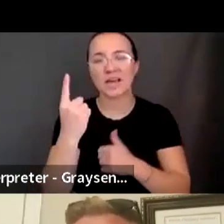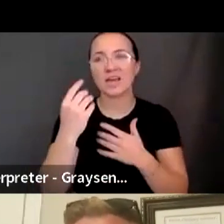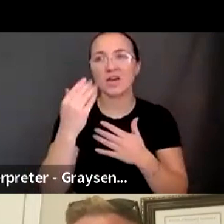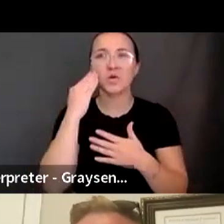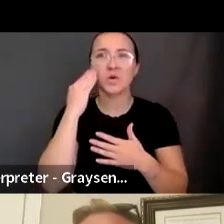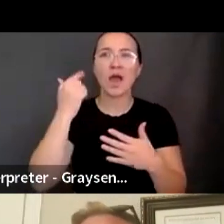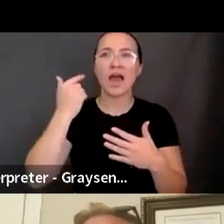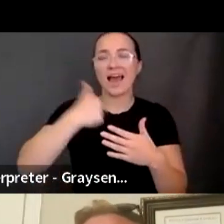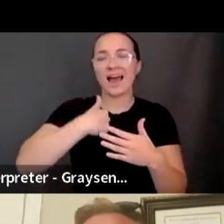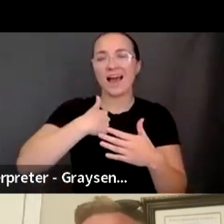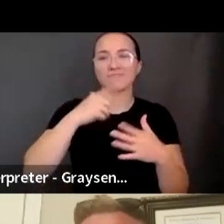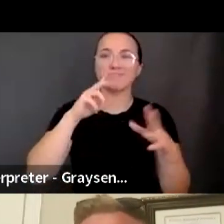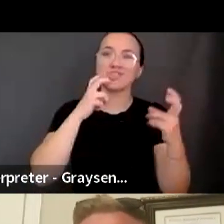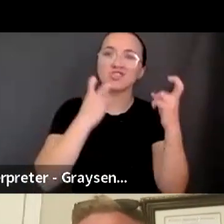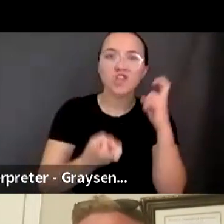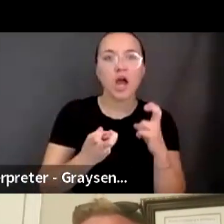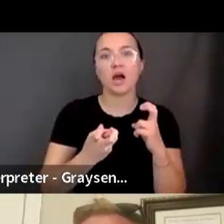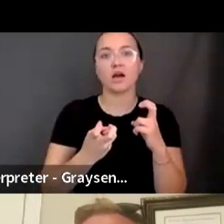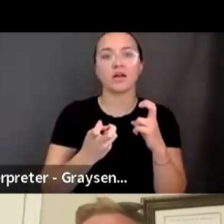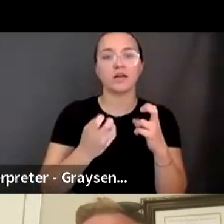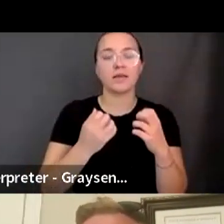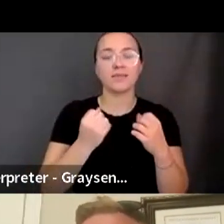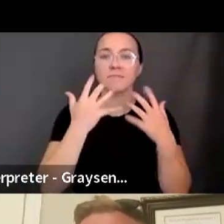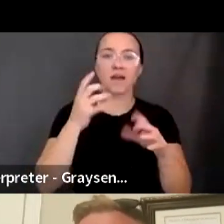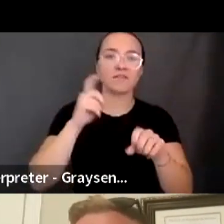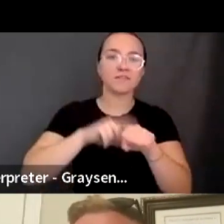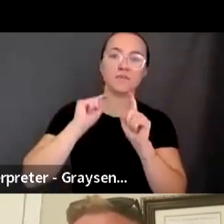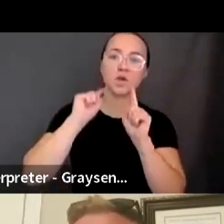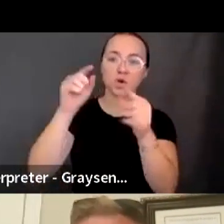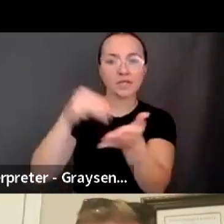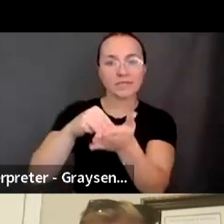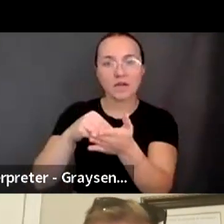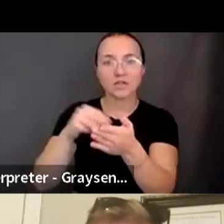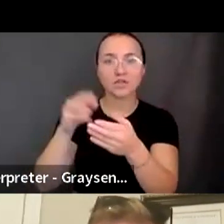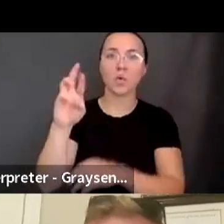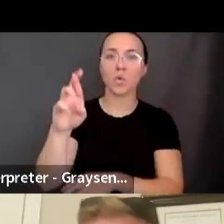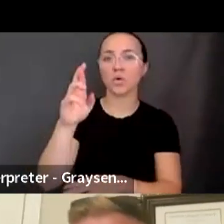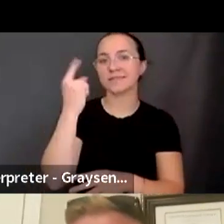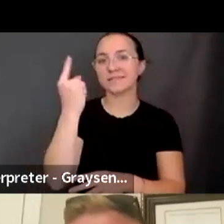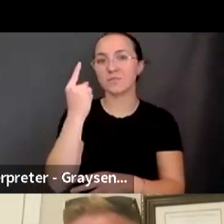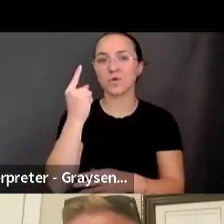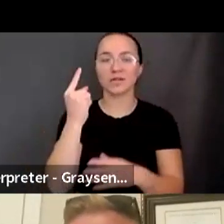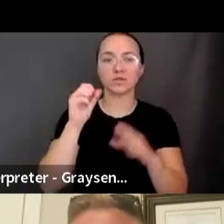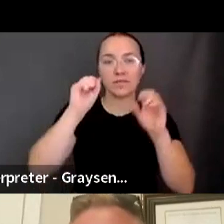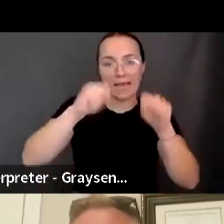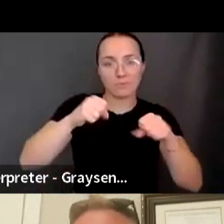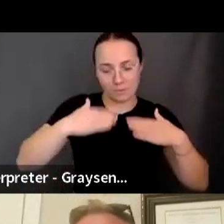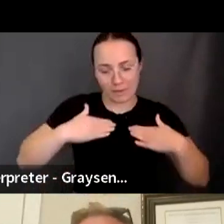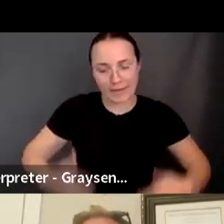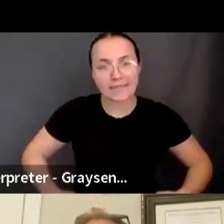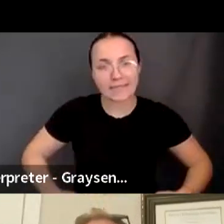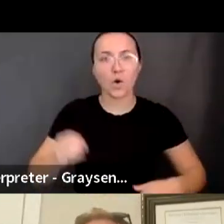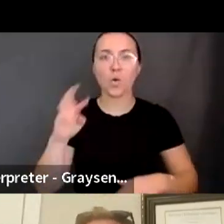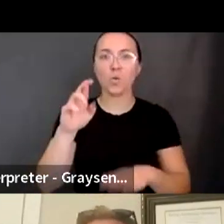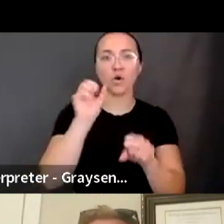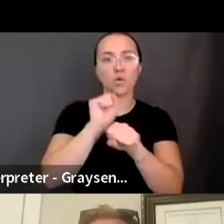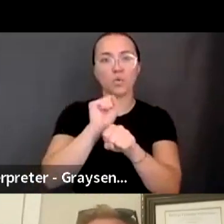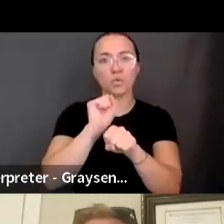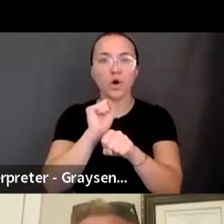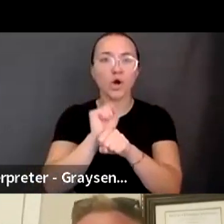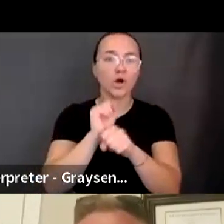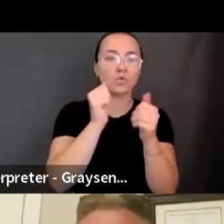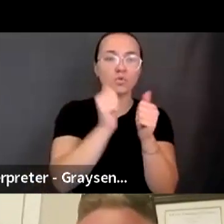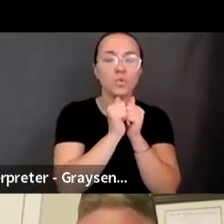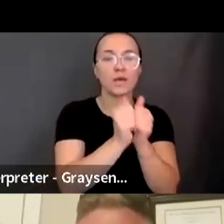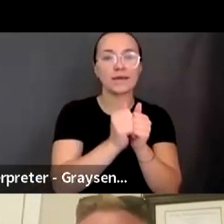I go to a doctor or I go to people who are able-bodied but work with people with disabilities and just have no idea